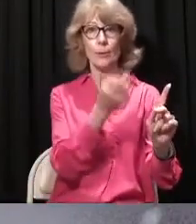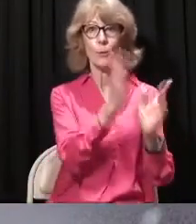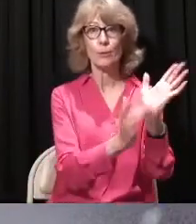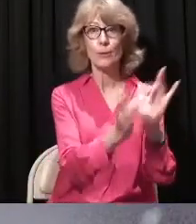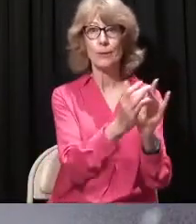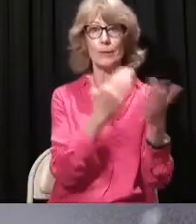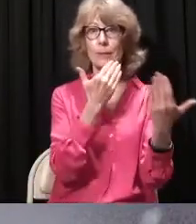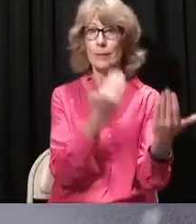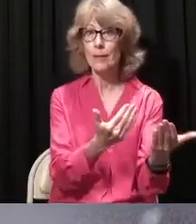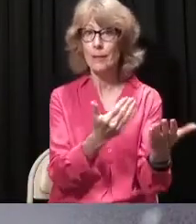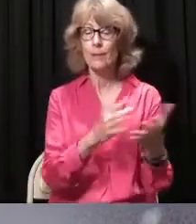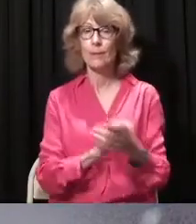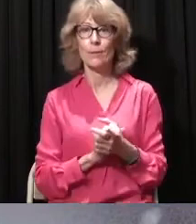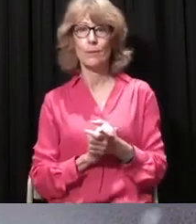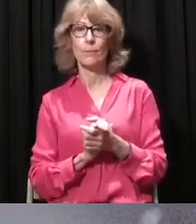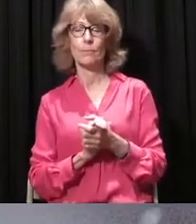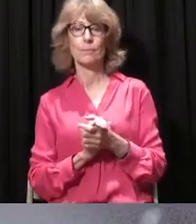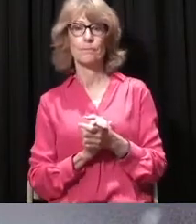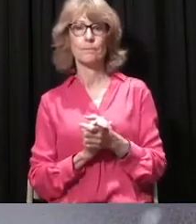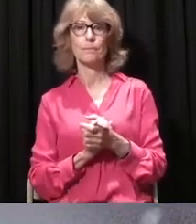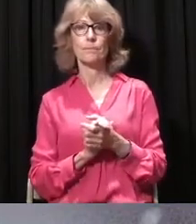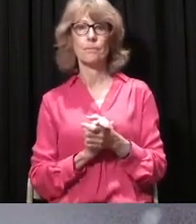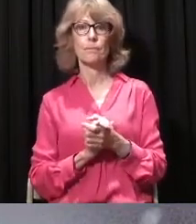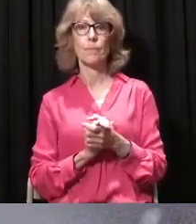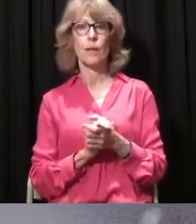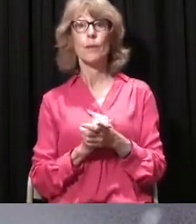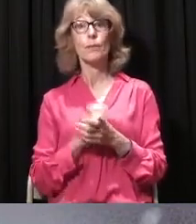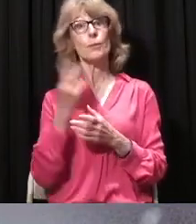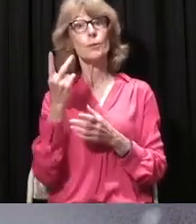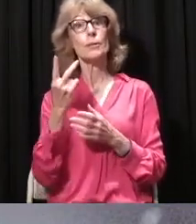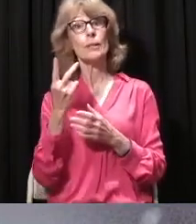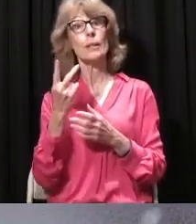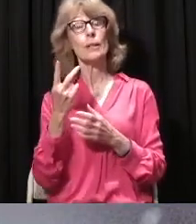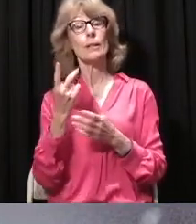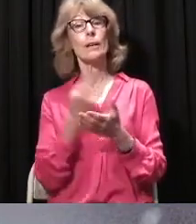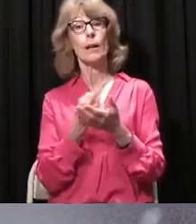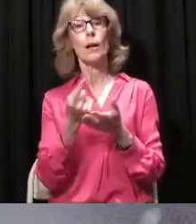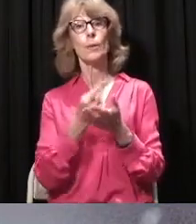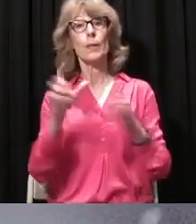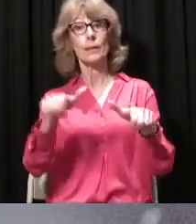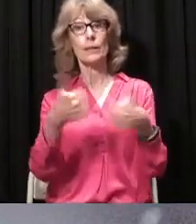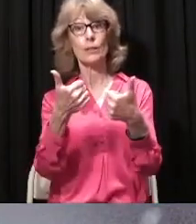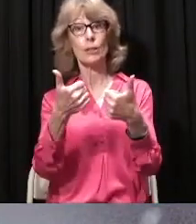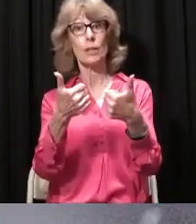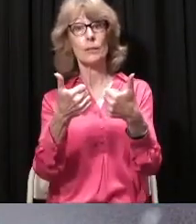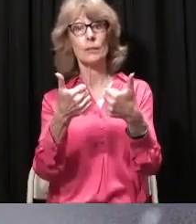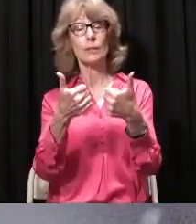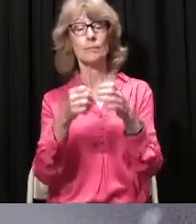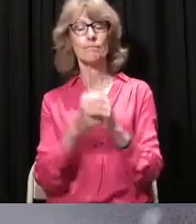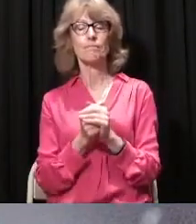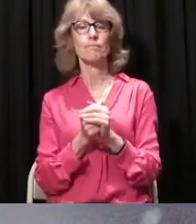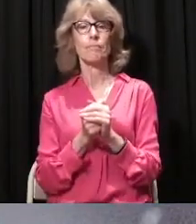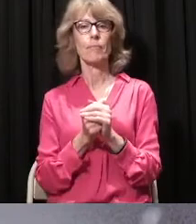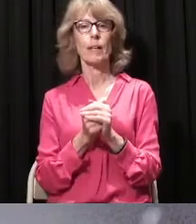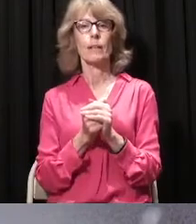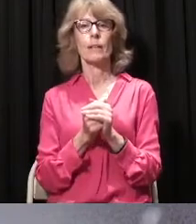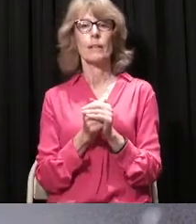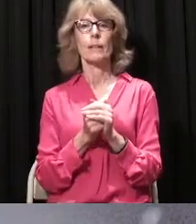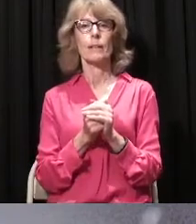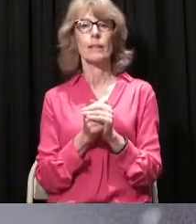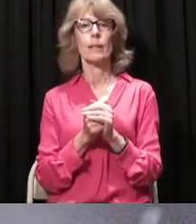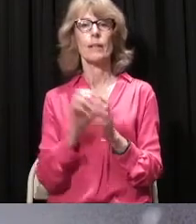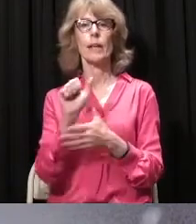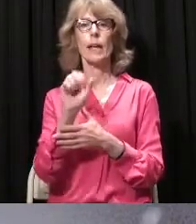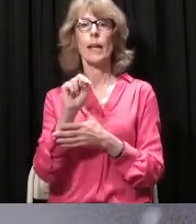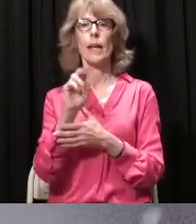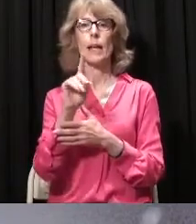you. And so you're about to see our weekly challenge video from Andy, who's been doing such a good job with those. And he's going to give you two challenges.